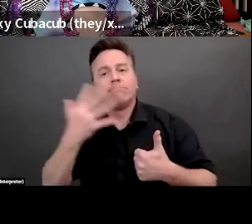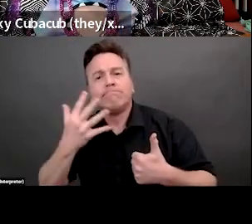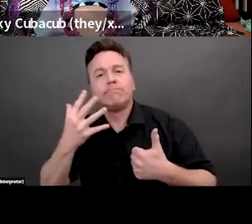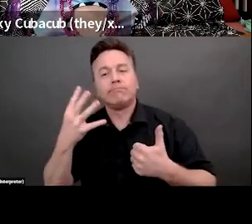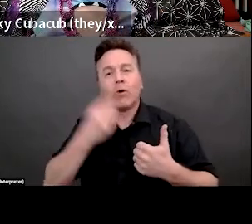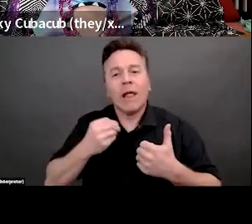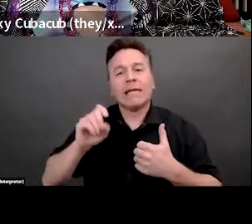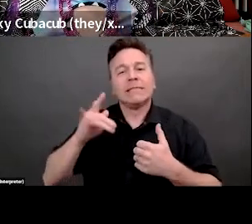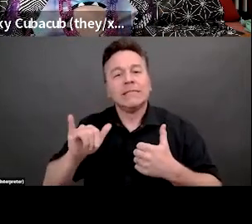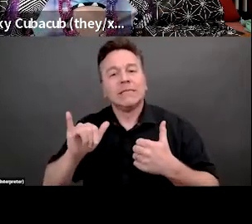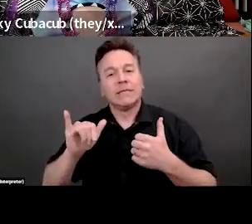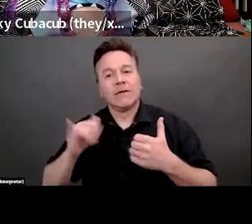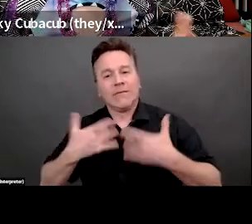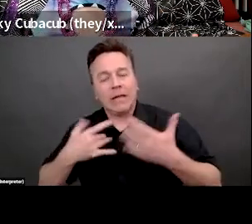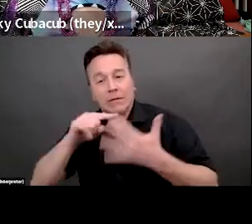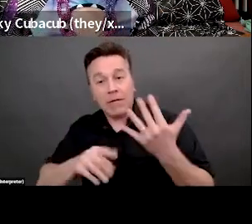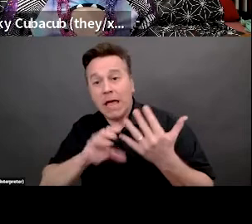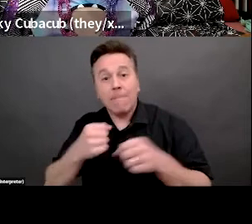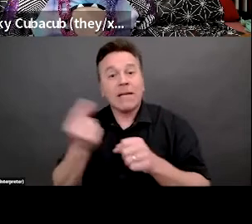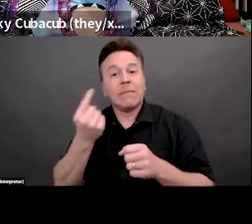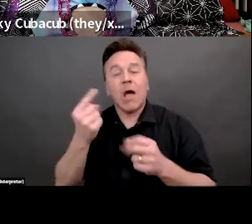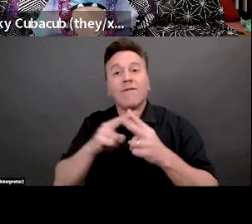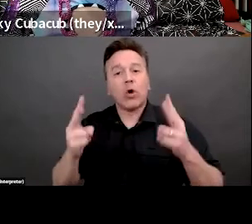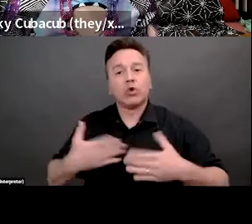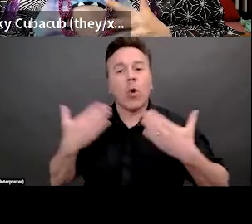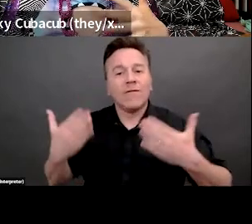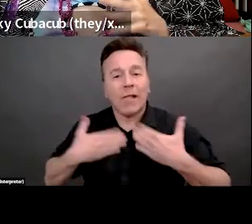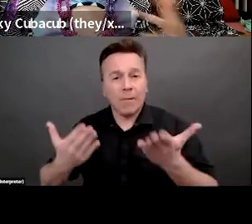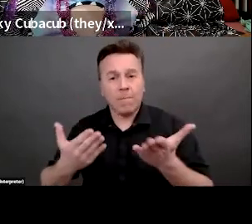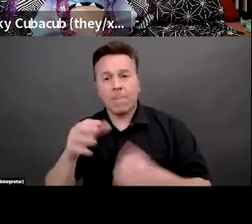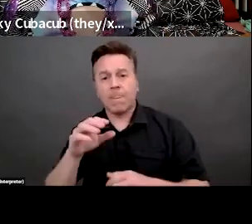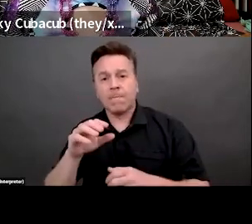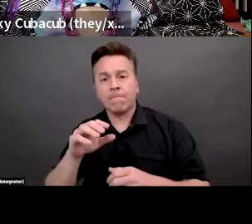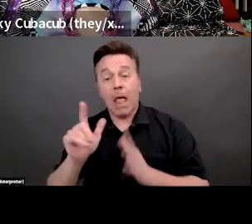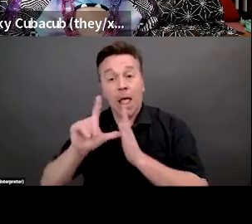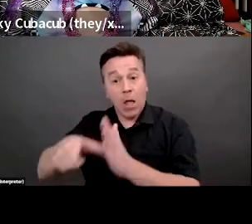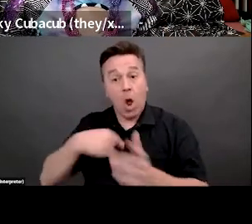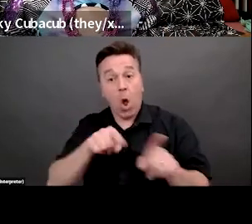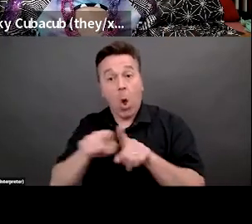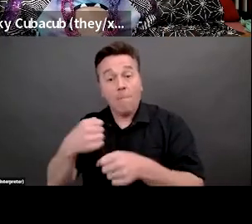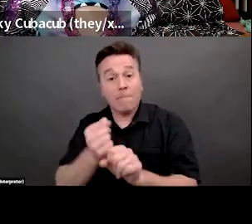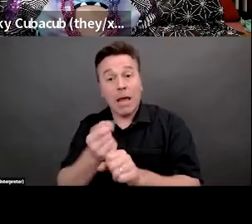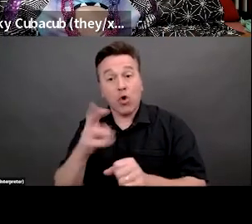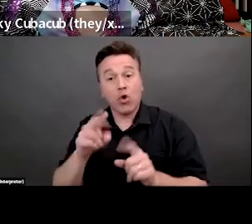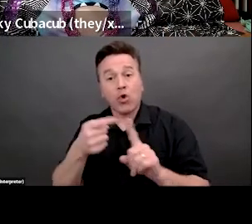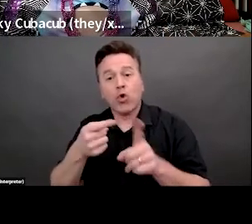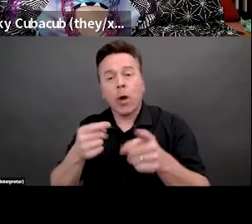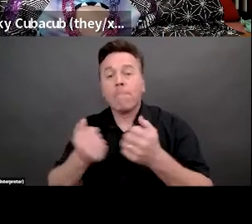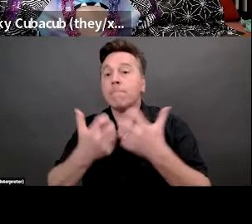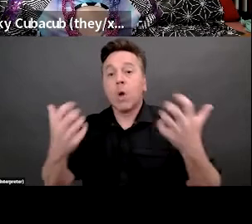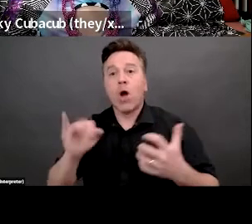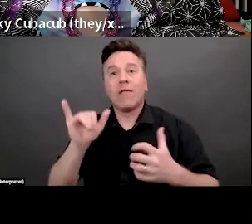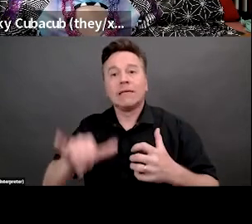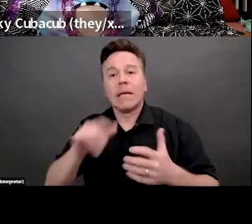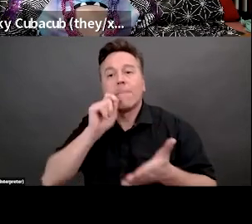sexiness, and making something very joyful. Later, I also made her a bunch of